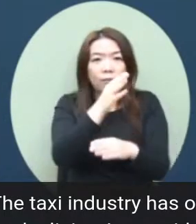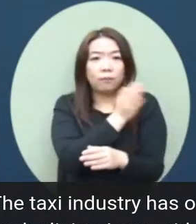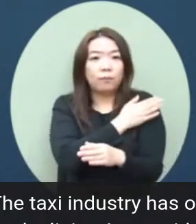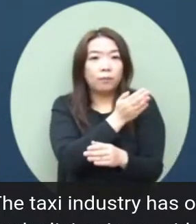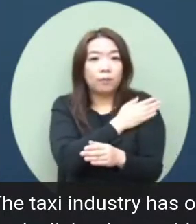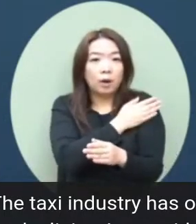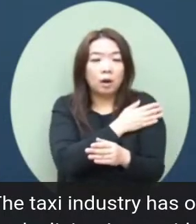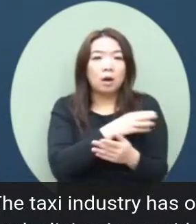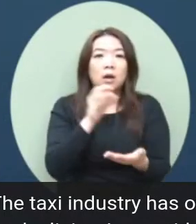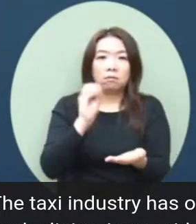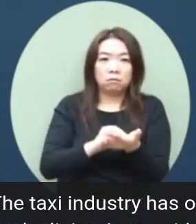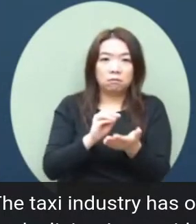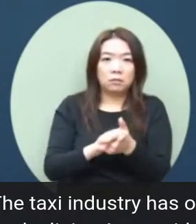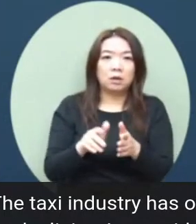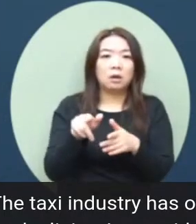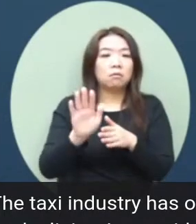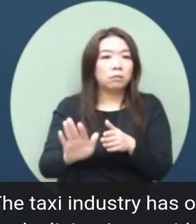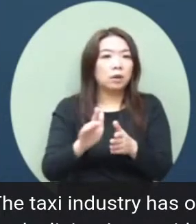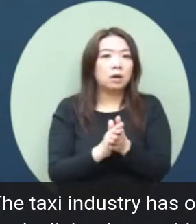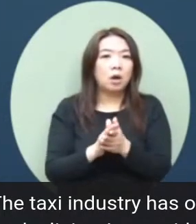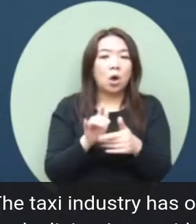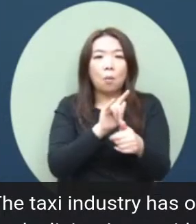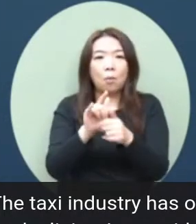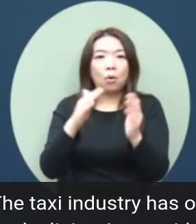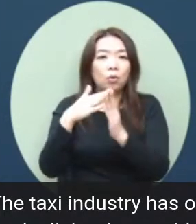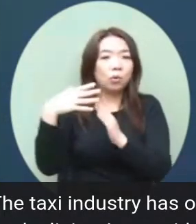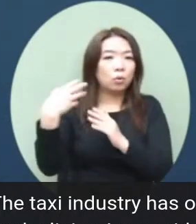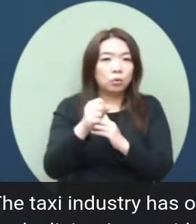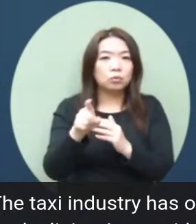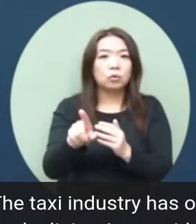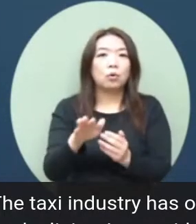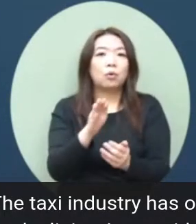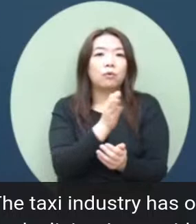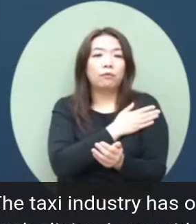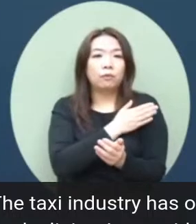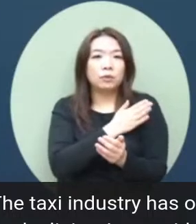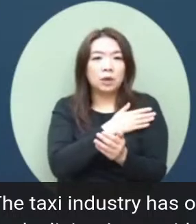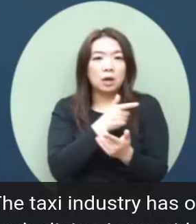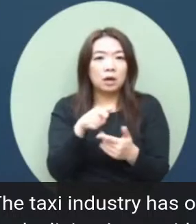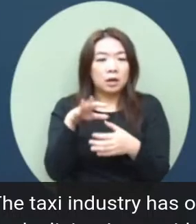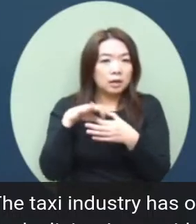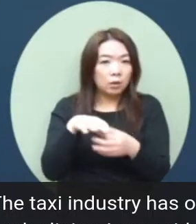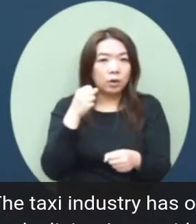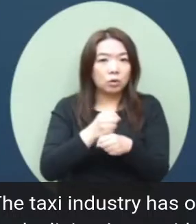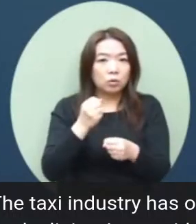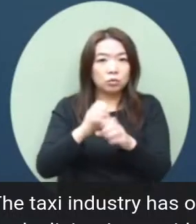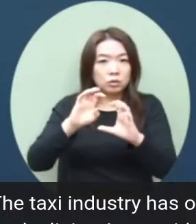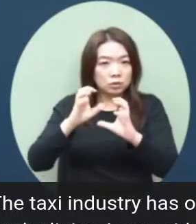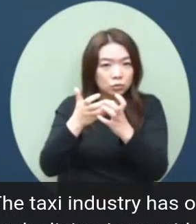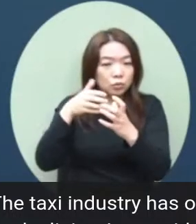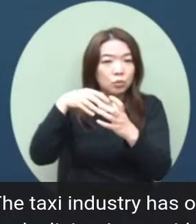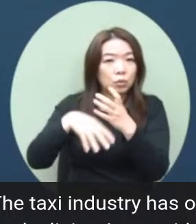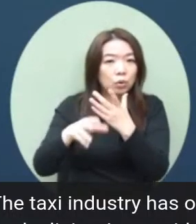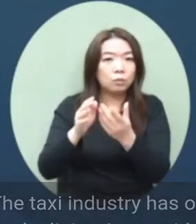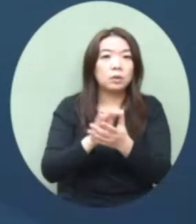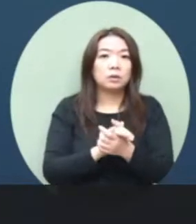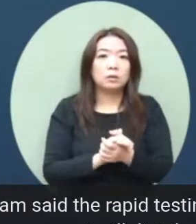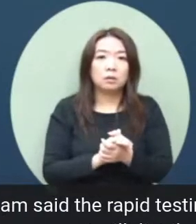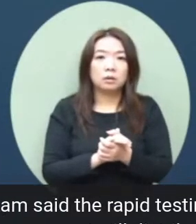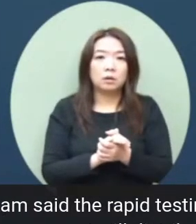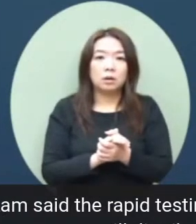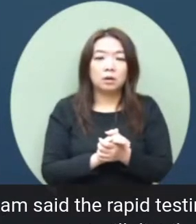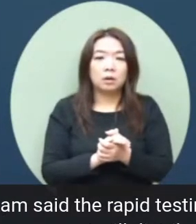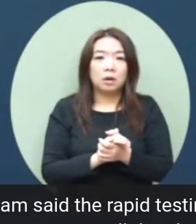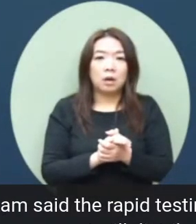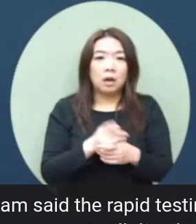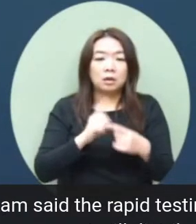have cross-boundary issues, of course, the discipline services are responsible, and then the Secretary for Security will assist